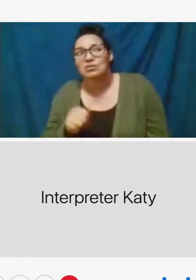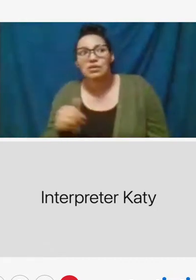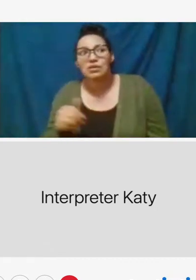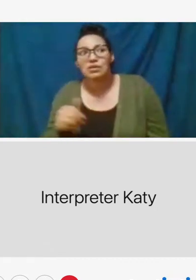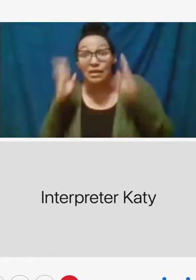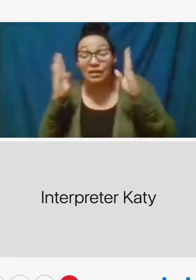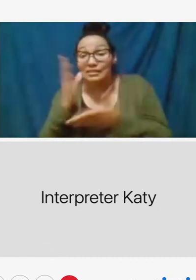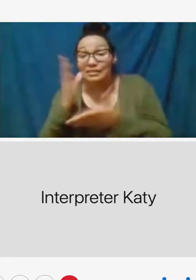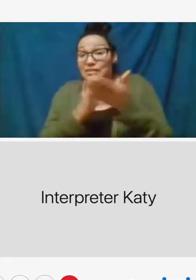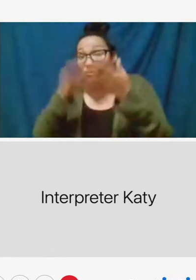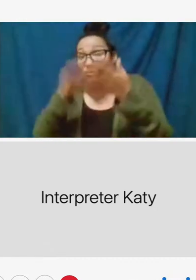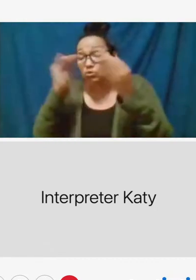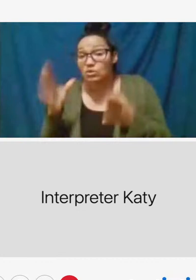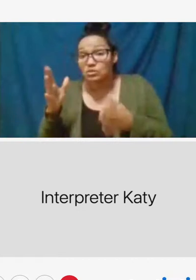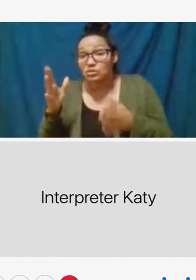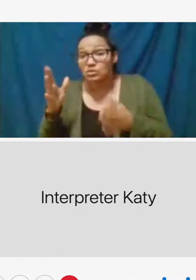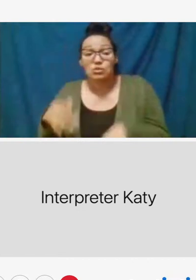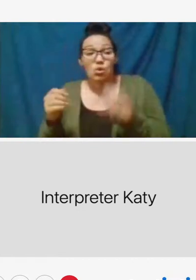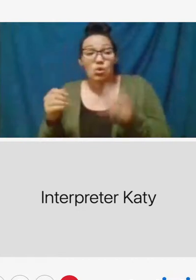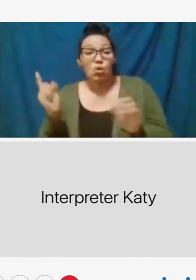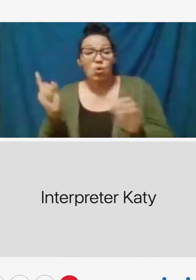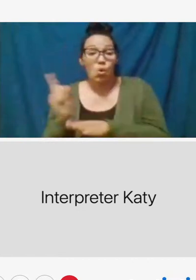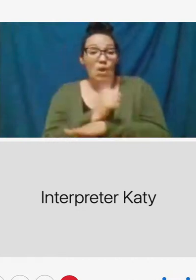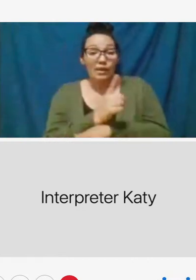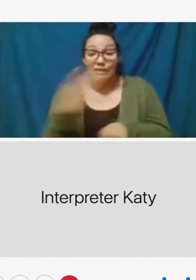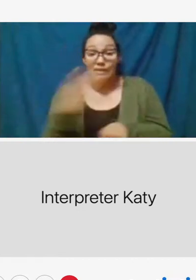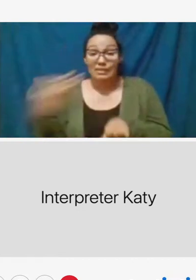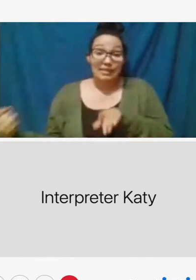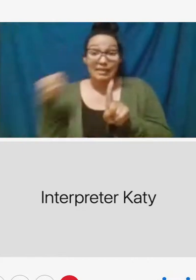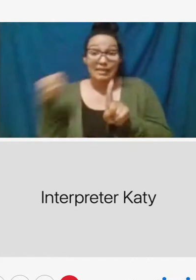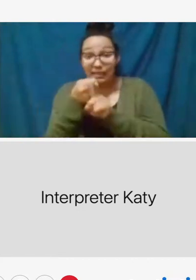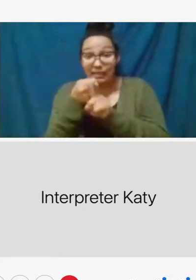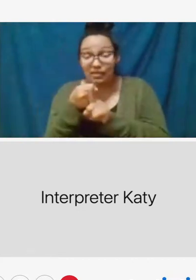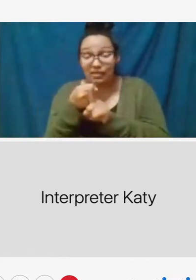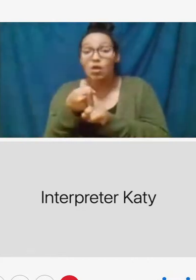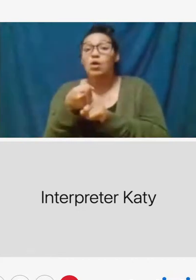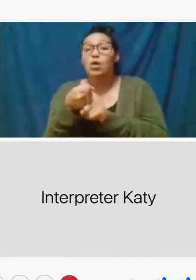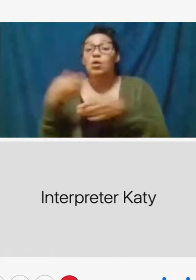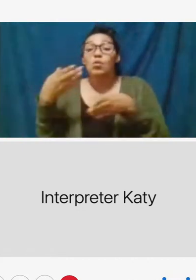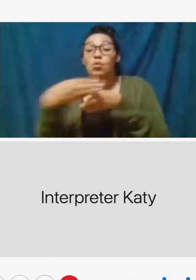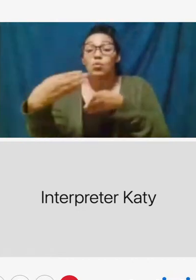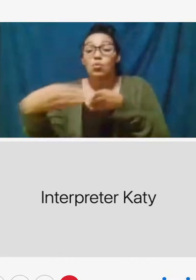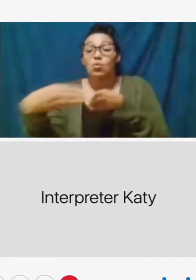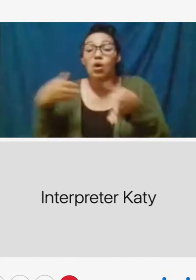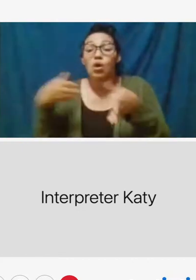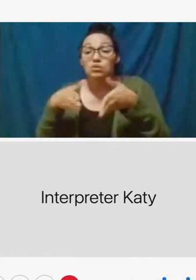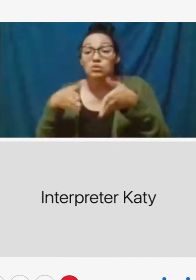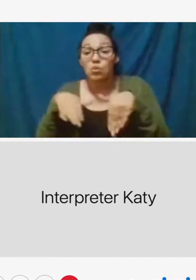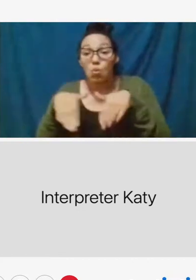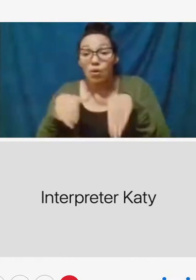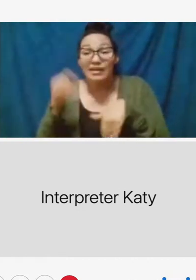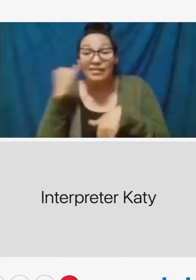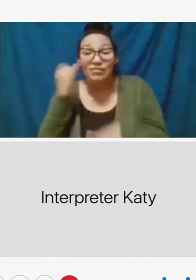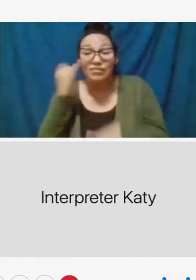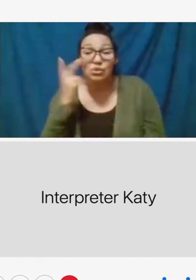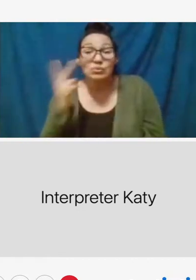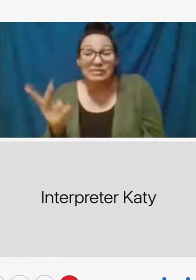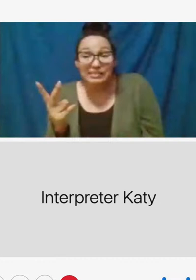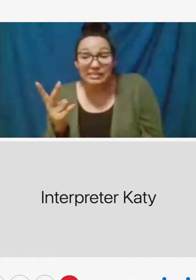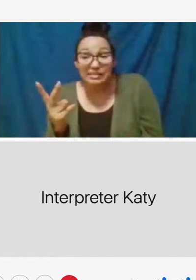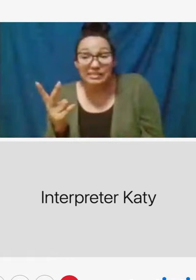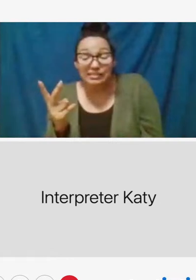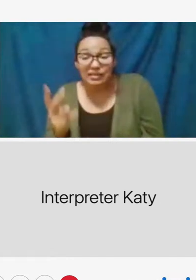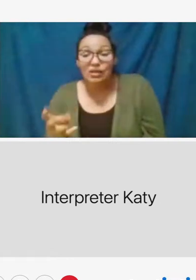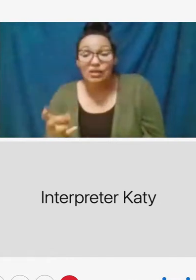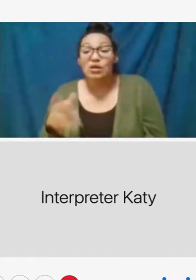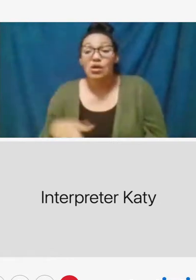get hit the crosswalks please if you see a cross guard out there with